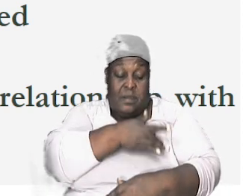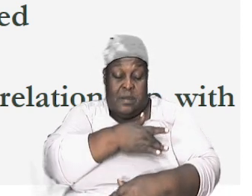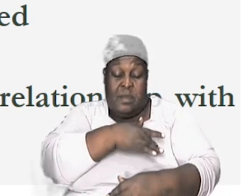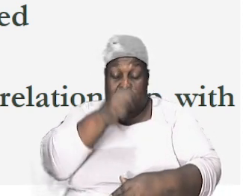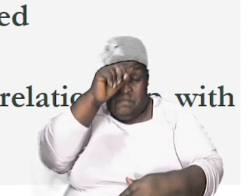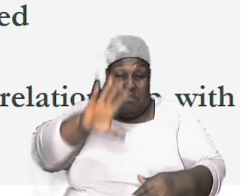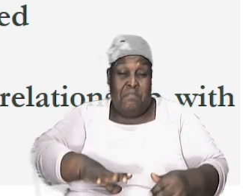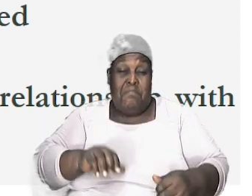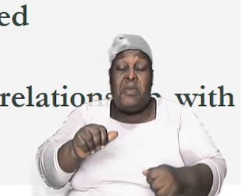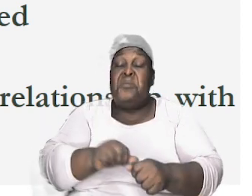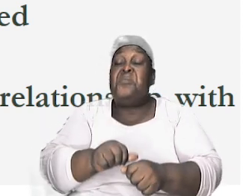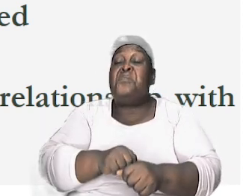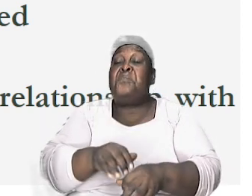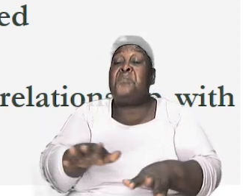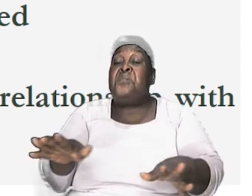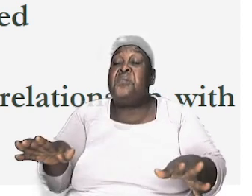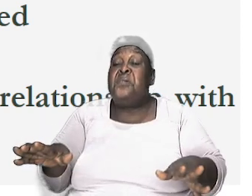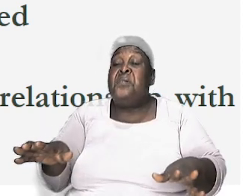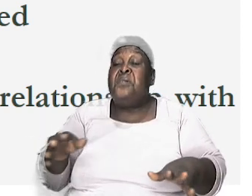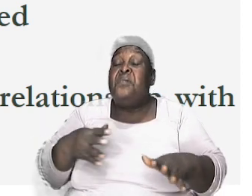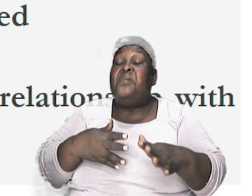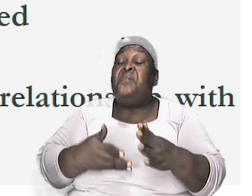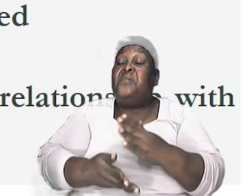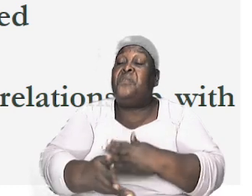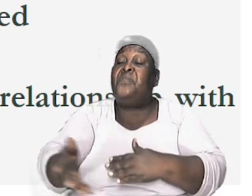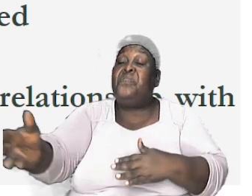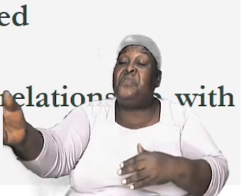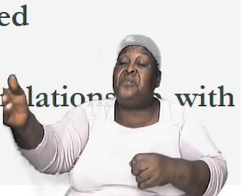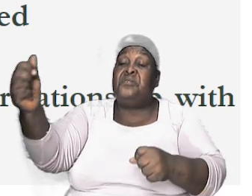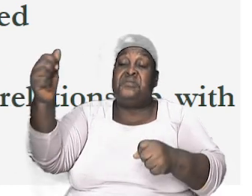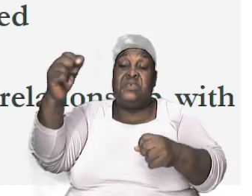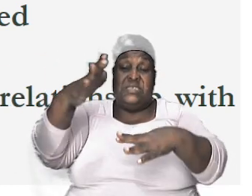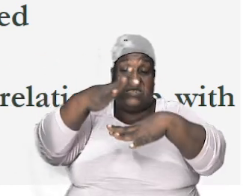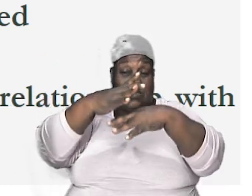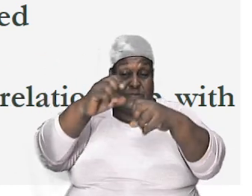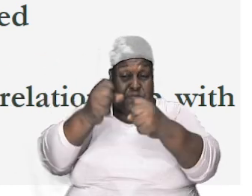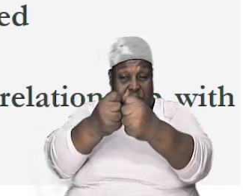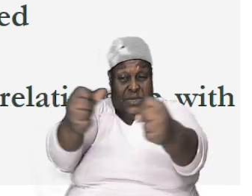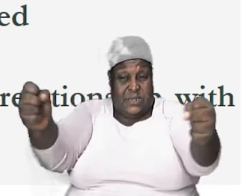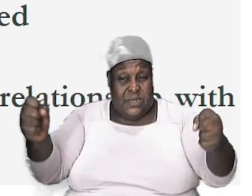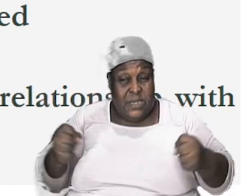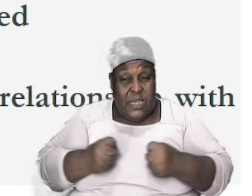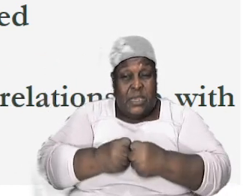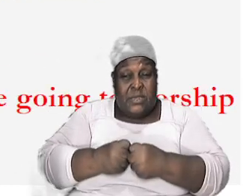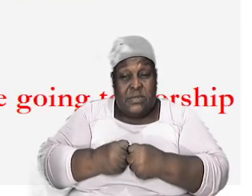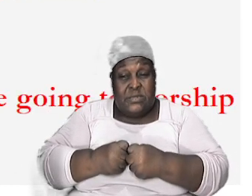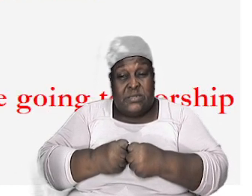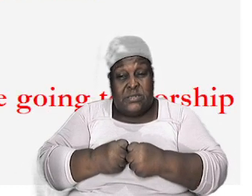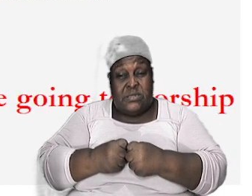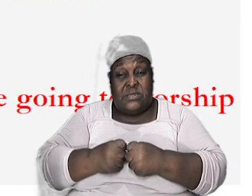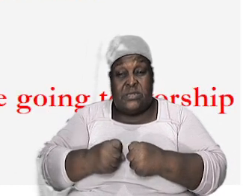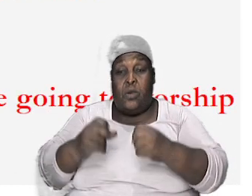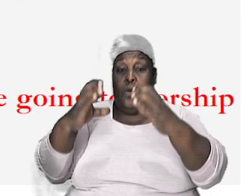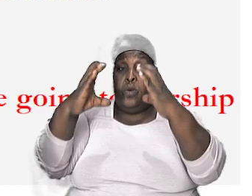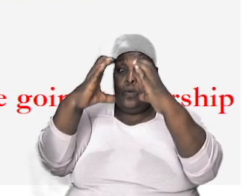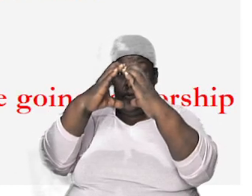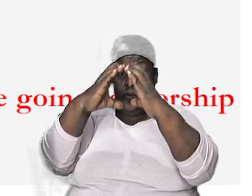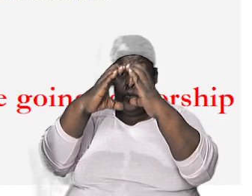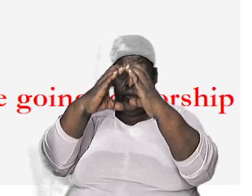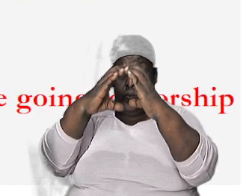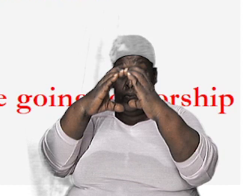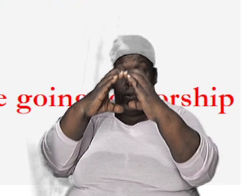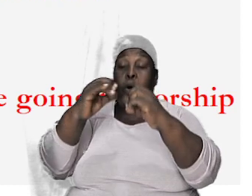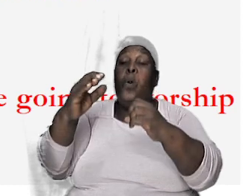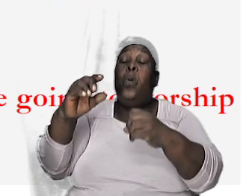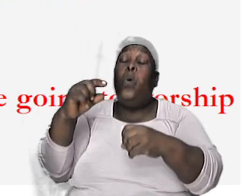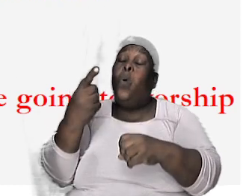everywhere, praise God, there is a gap that needs to be filled. Amen. We find that men try to